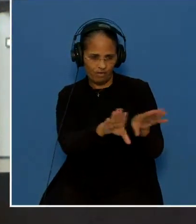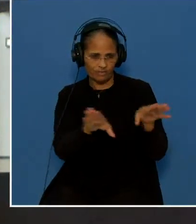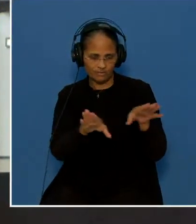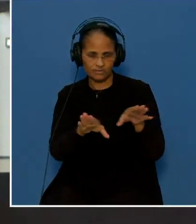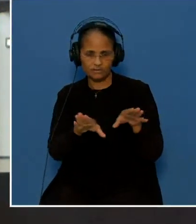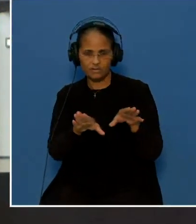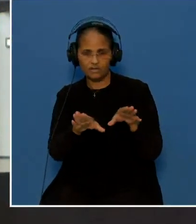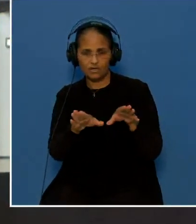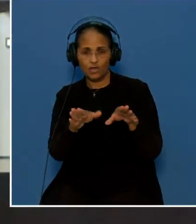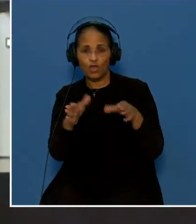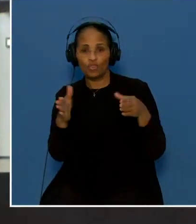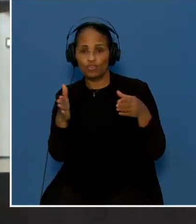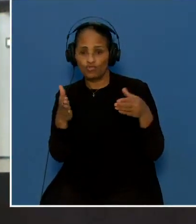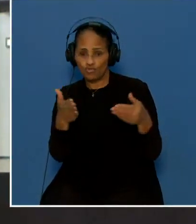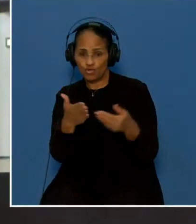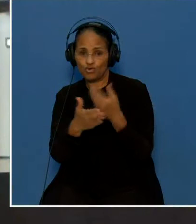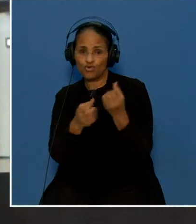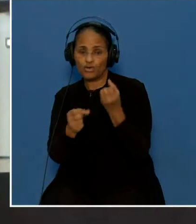through the New Year's.